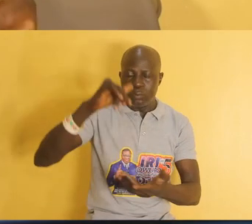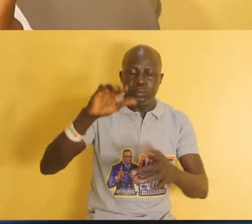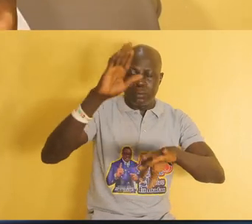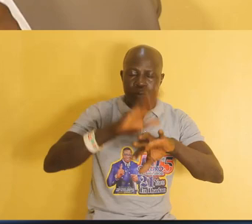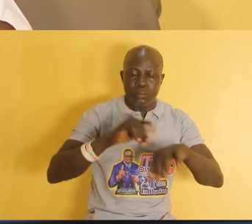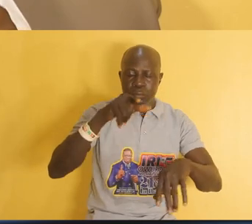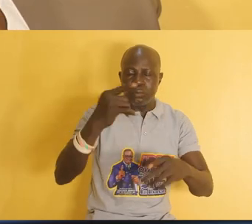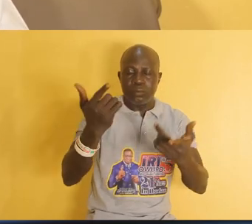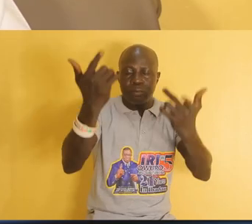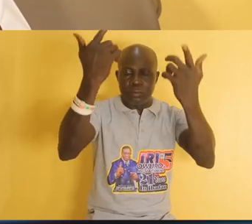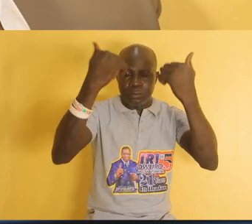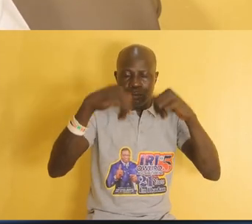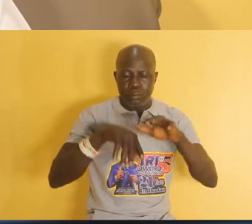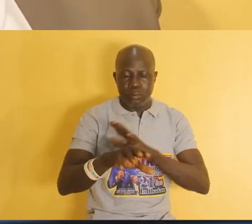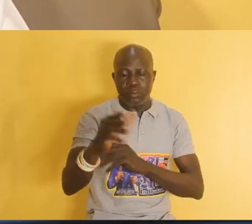ogore